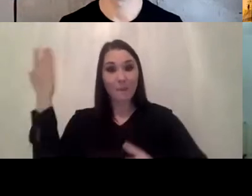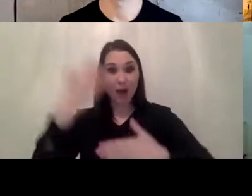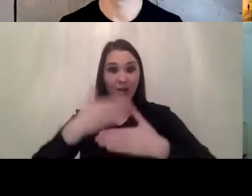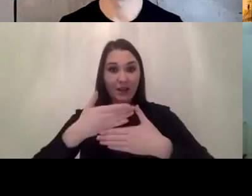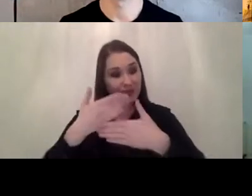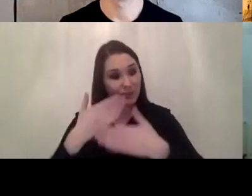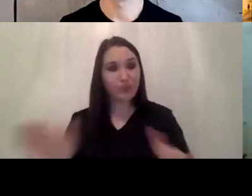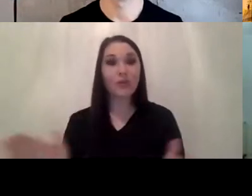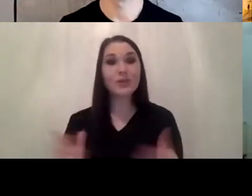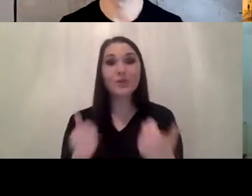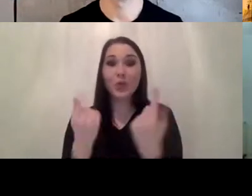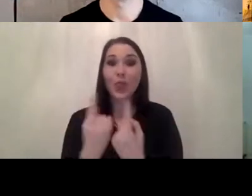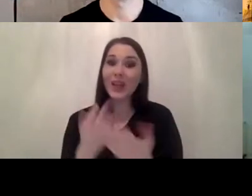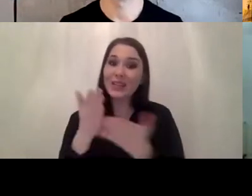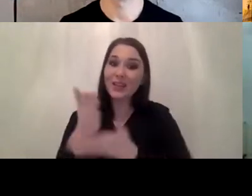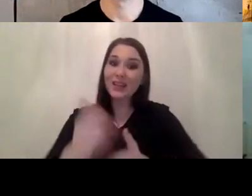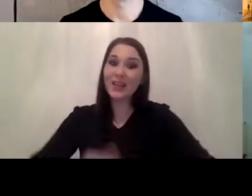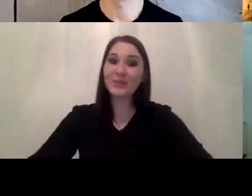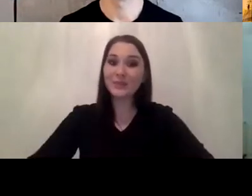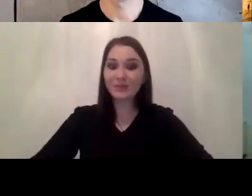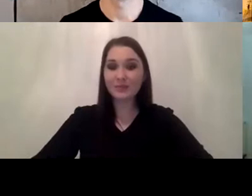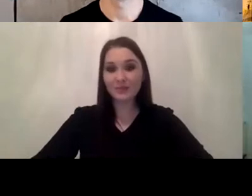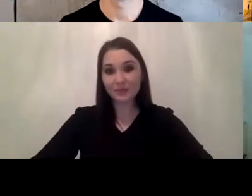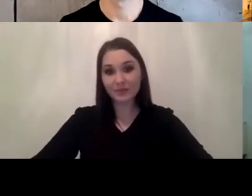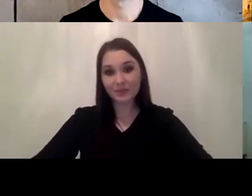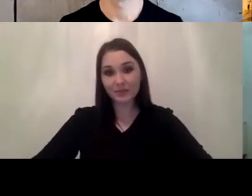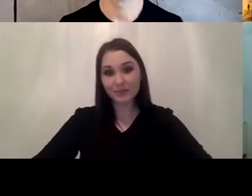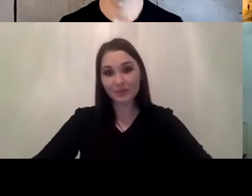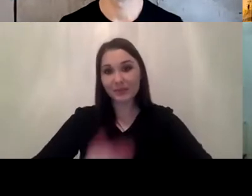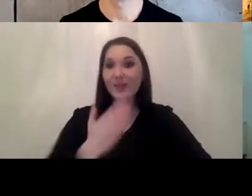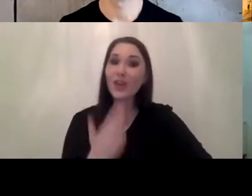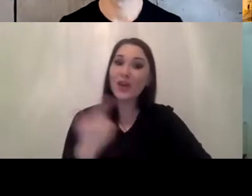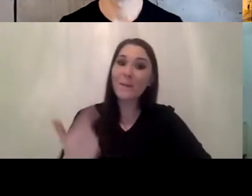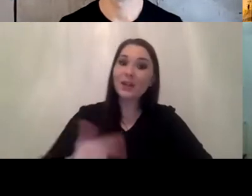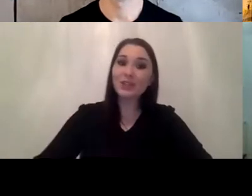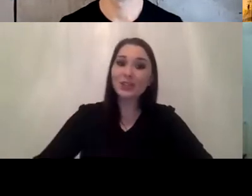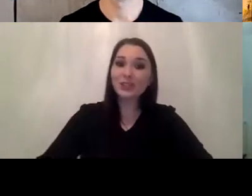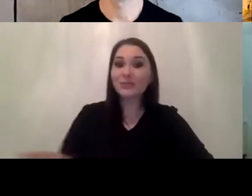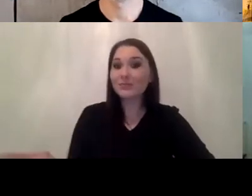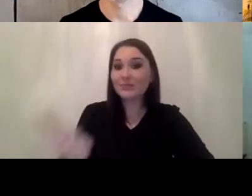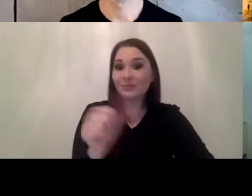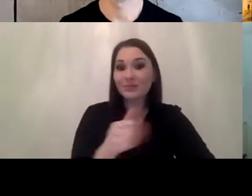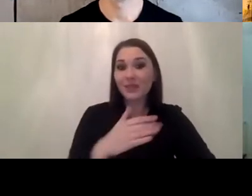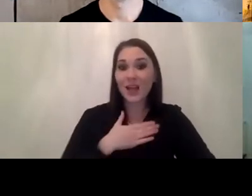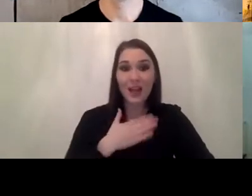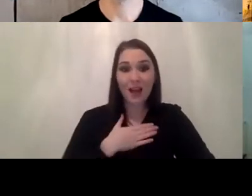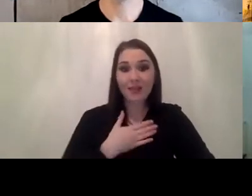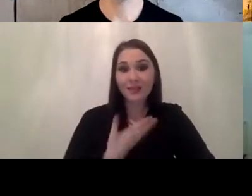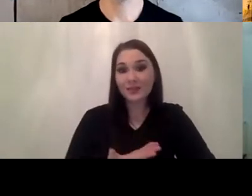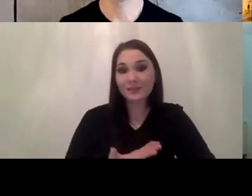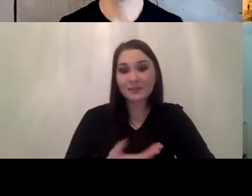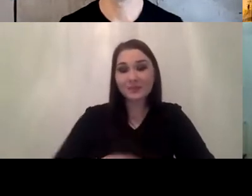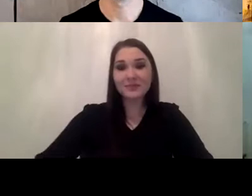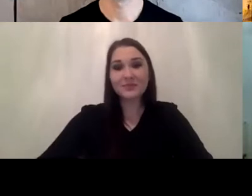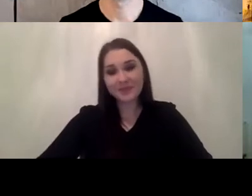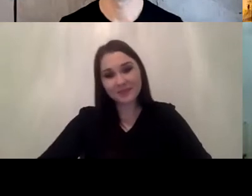be a good thing, definitely. Okay, thank you very much for that. Would anybody else like to throw